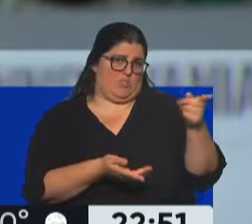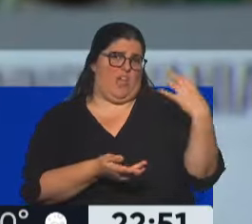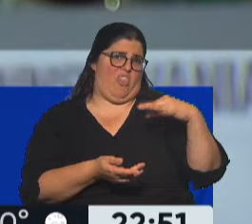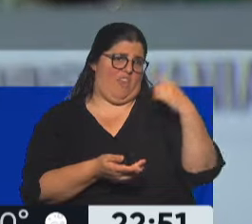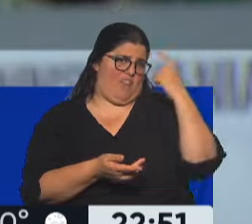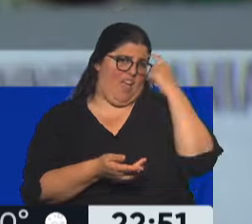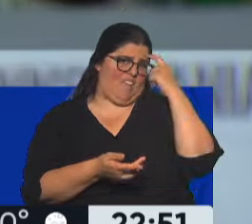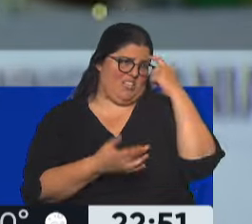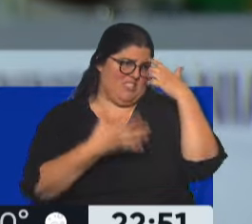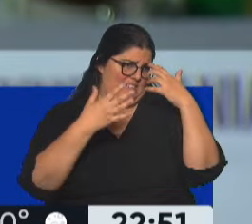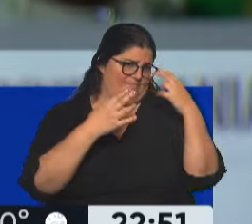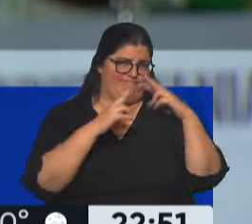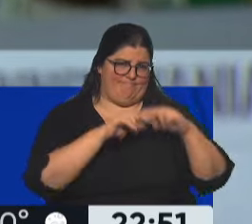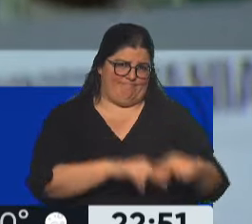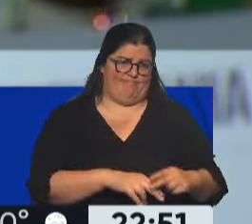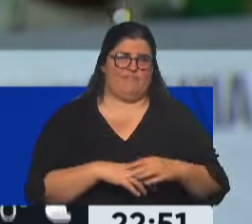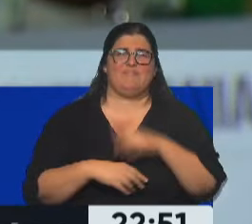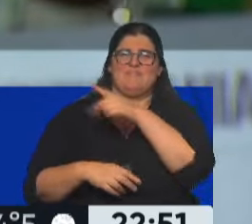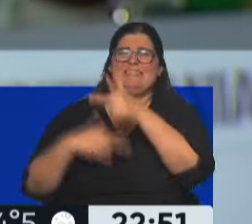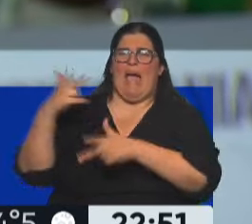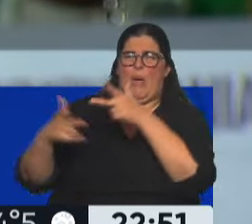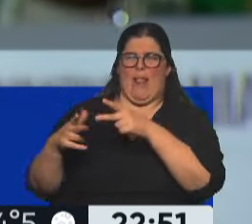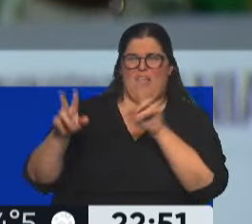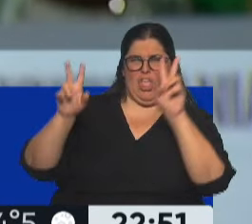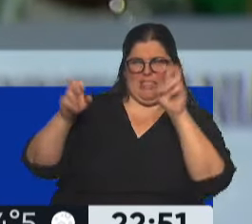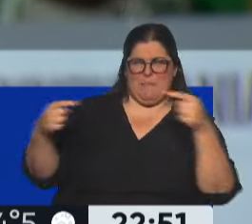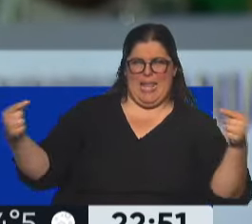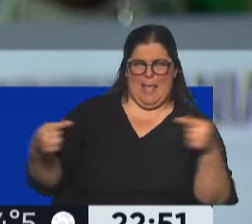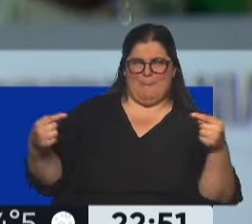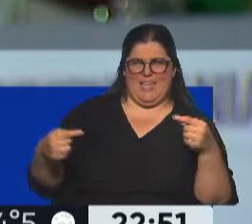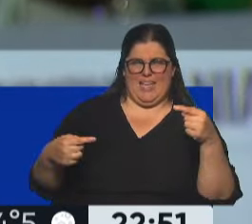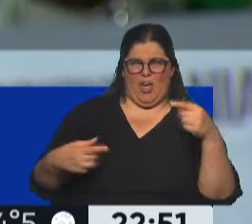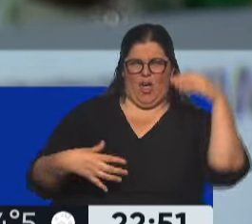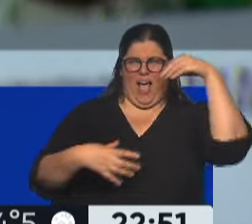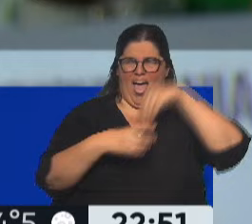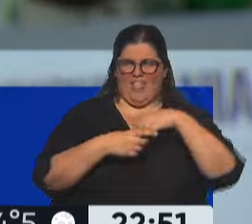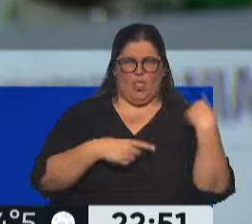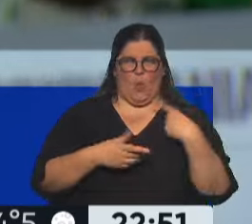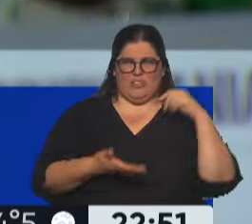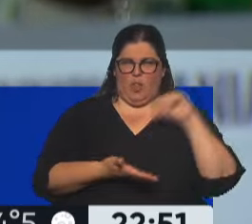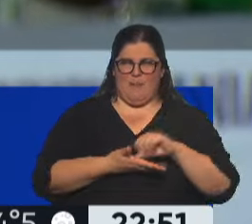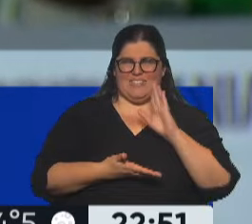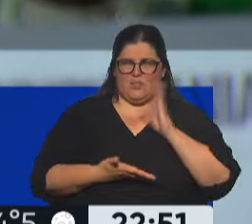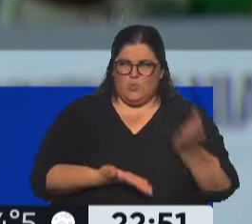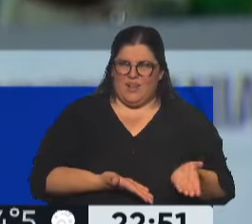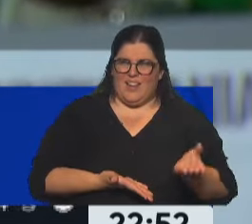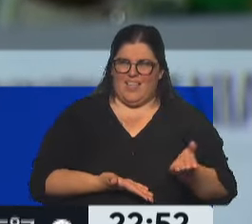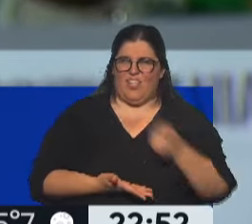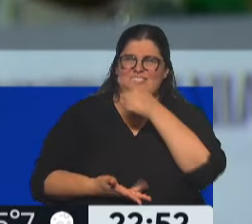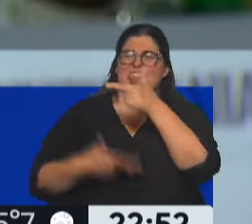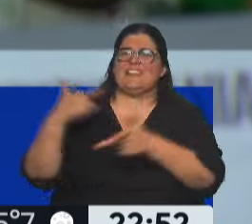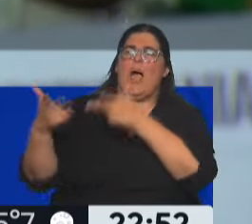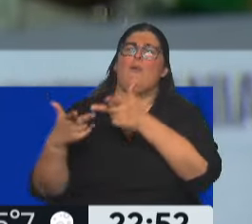about the enemy within Our country Pennsylvania He's Talking About That he